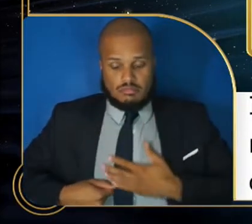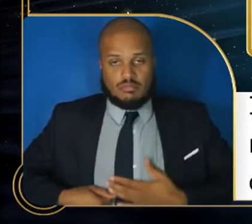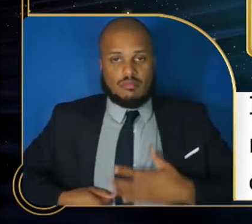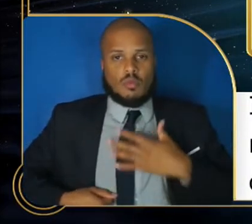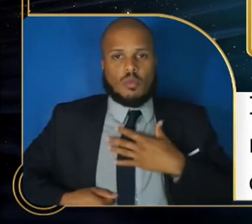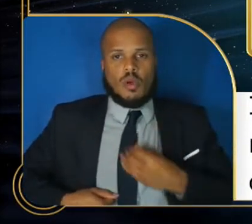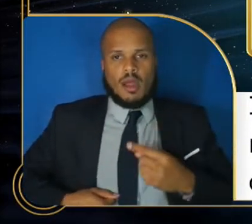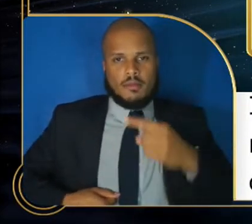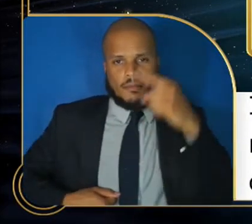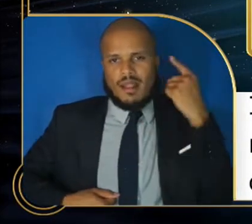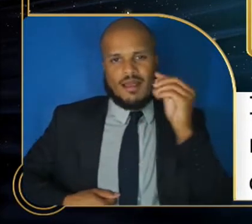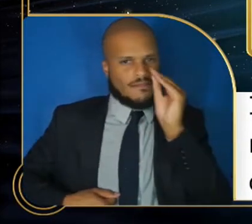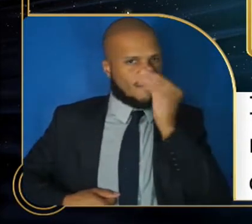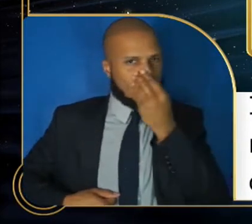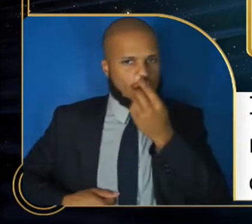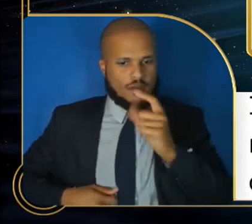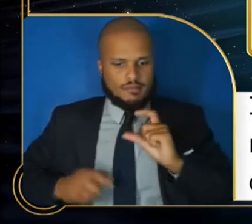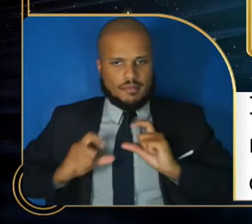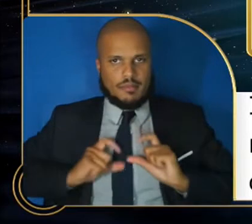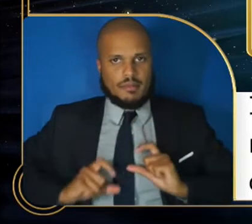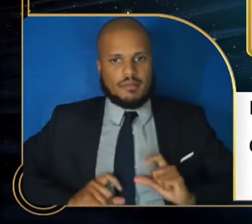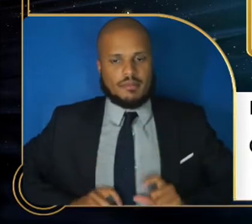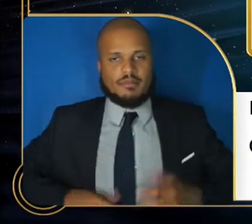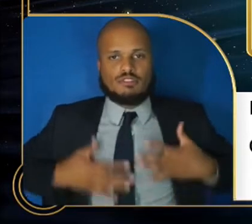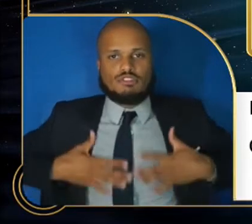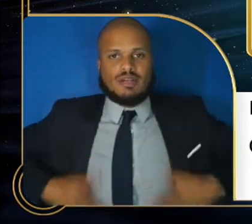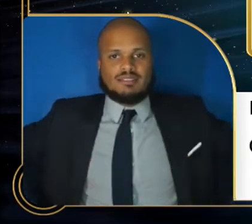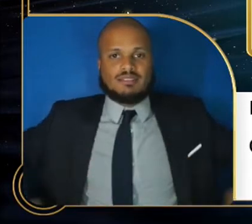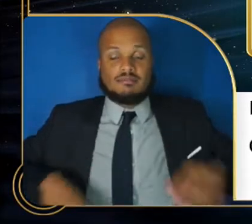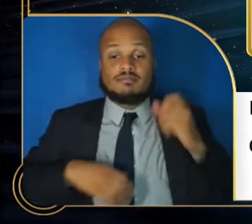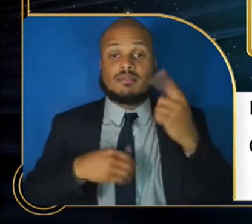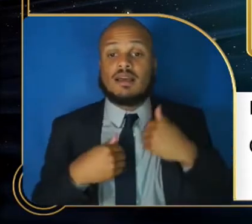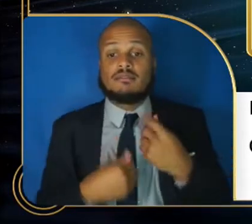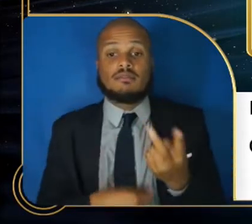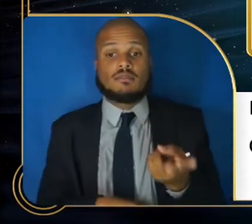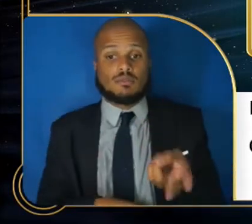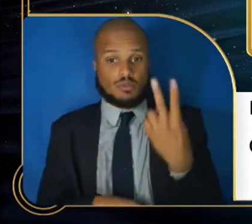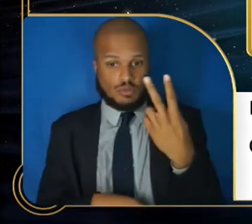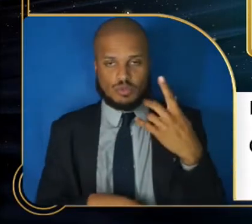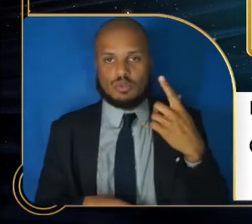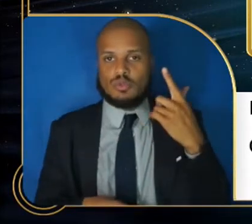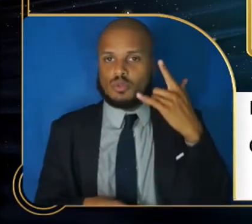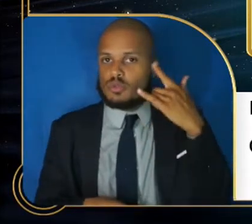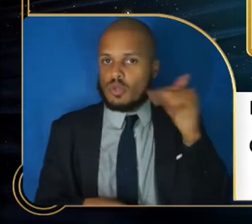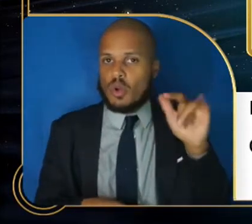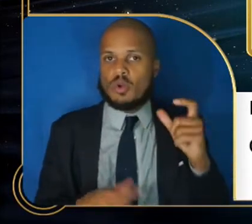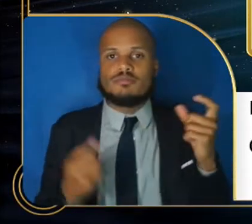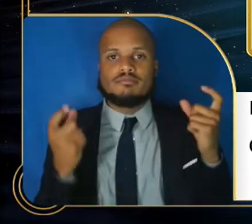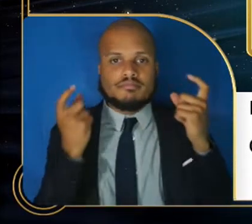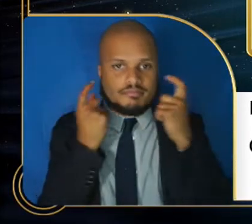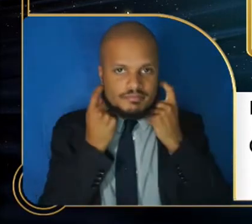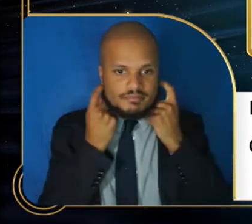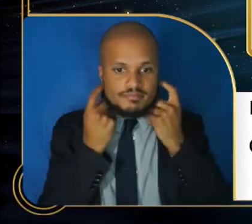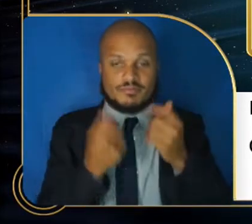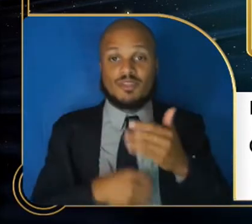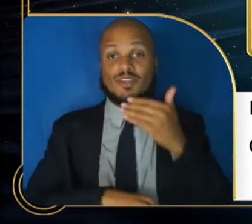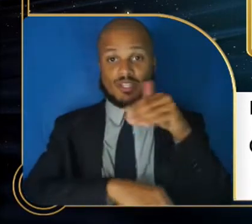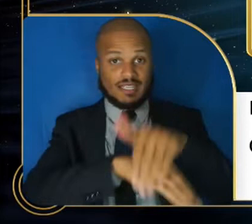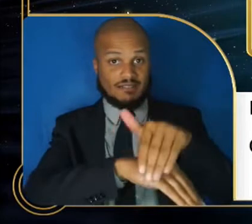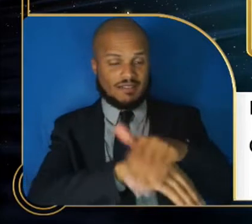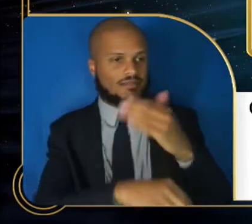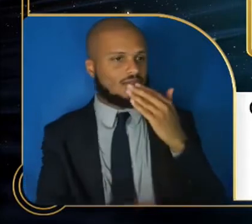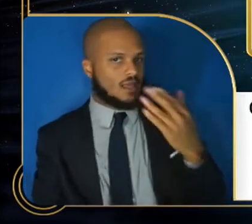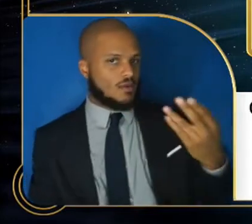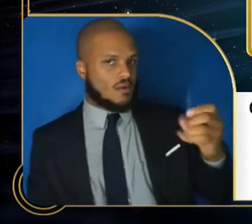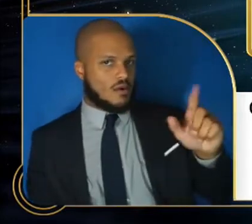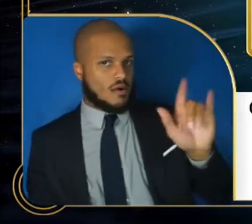flowered dress. And I have 2 gold earrings in each ear. Good evening, and thank you, Holly O'Donnell, for